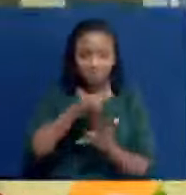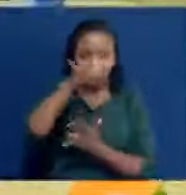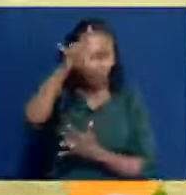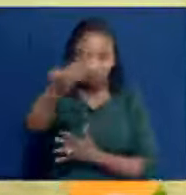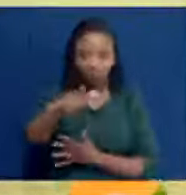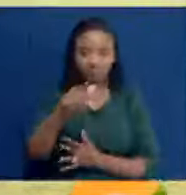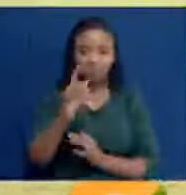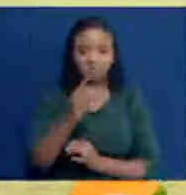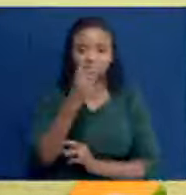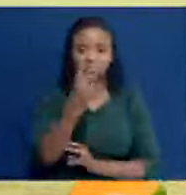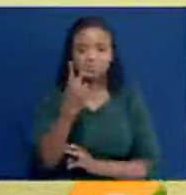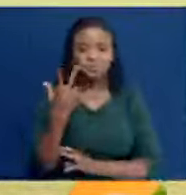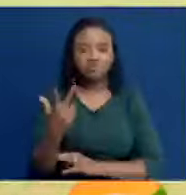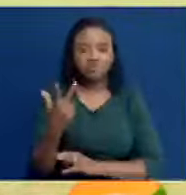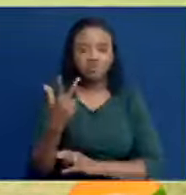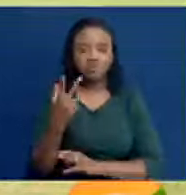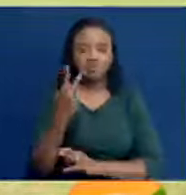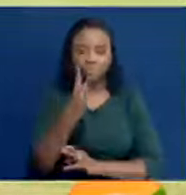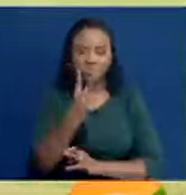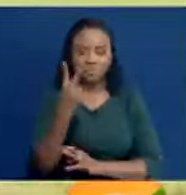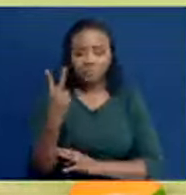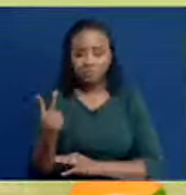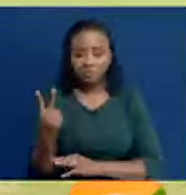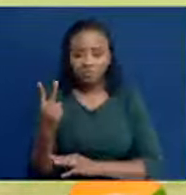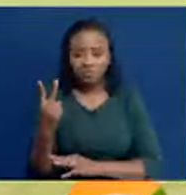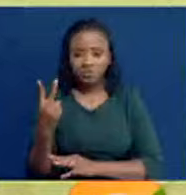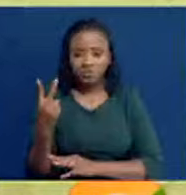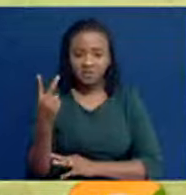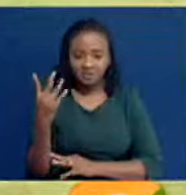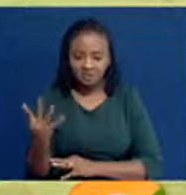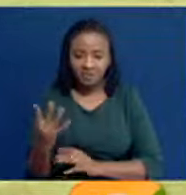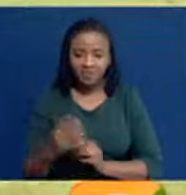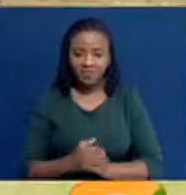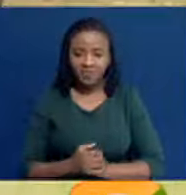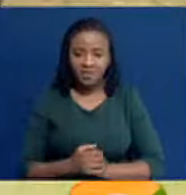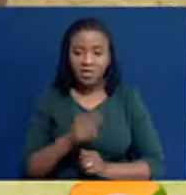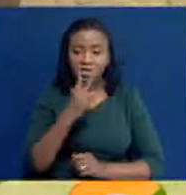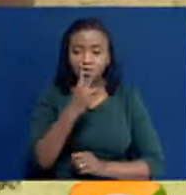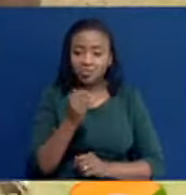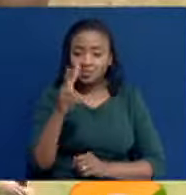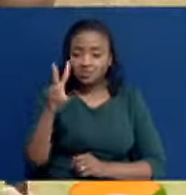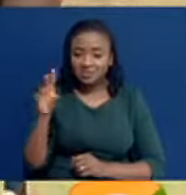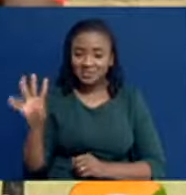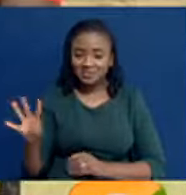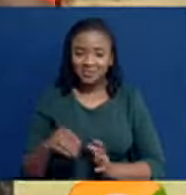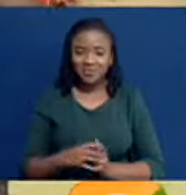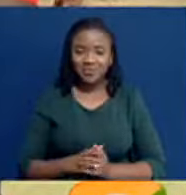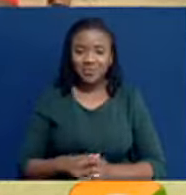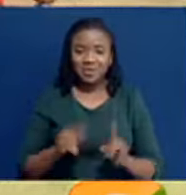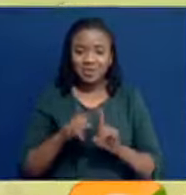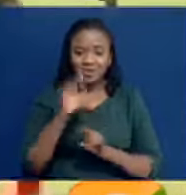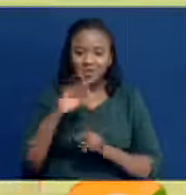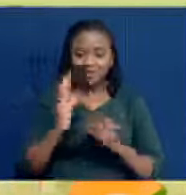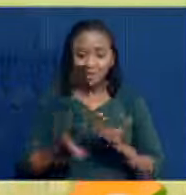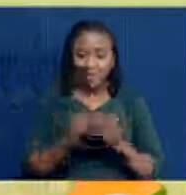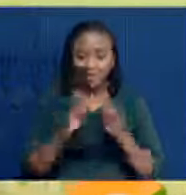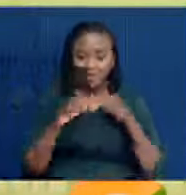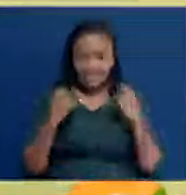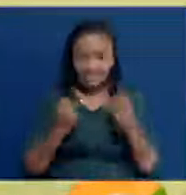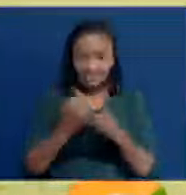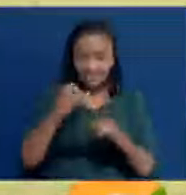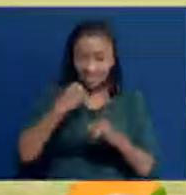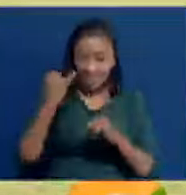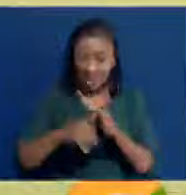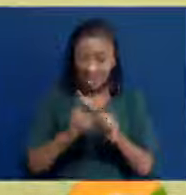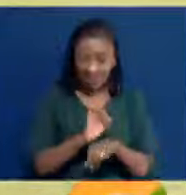straight Olympic Games. The National Olympic Committee of Kenya came to the rescue of the team at the last minute to